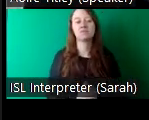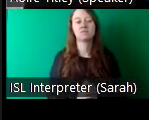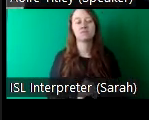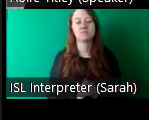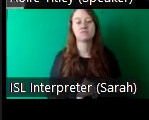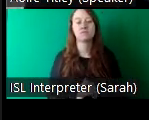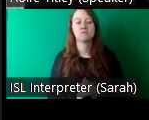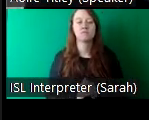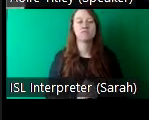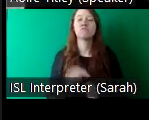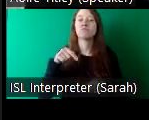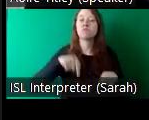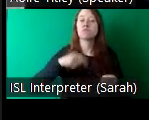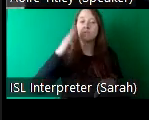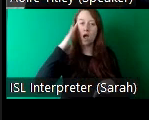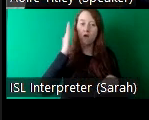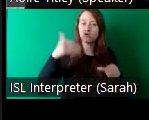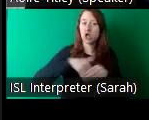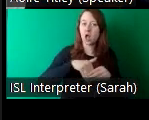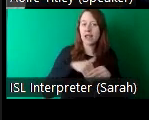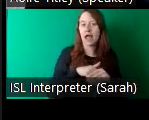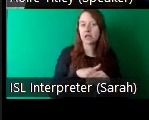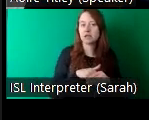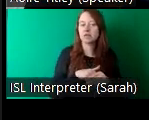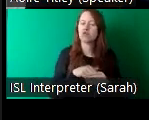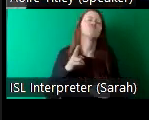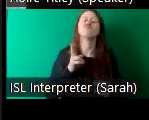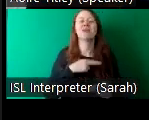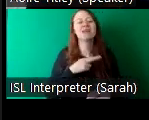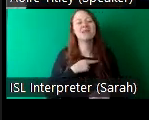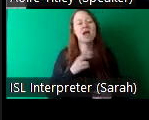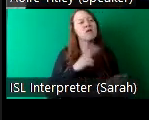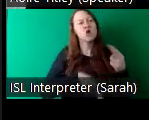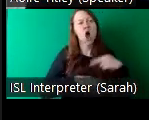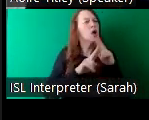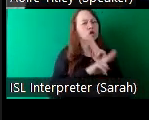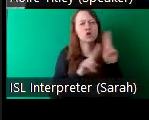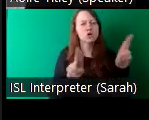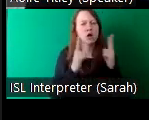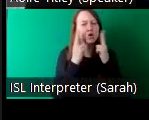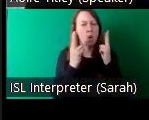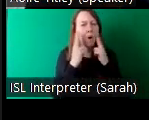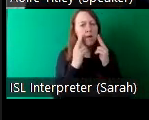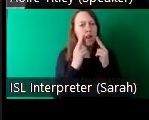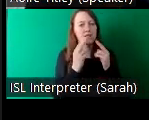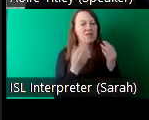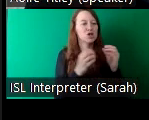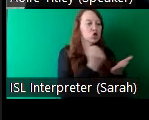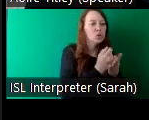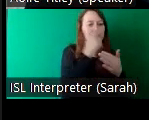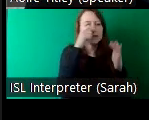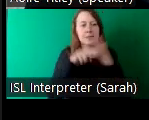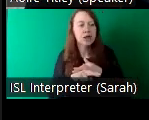Irish context, it would be very unusual for educators or students or anyone involved in any aspect of teaching and learning to be given space